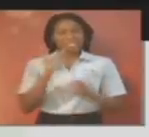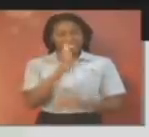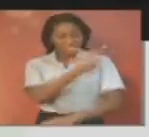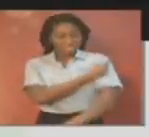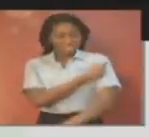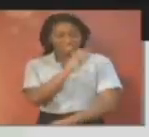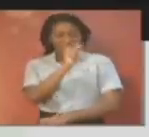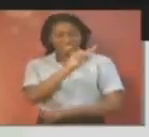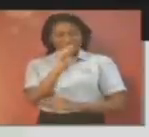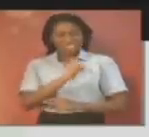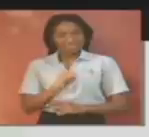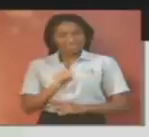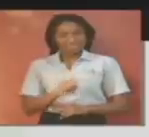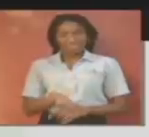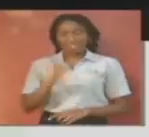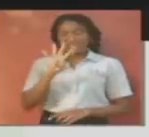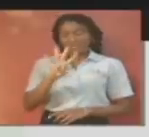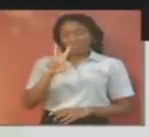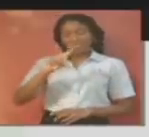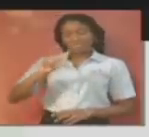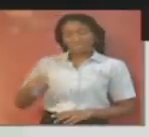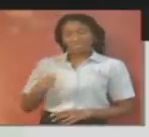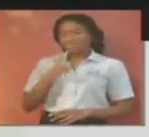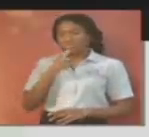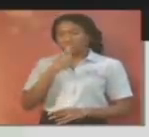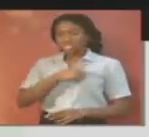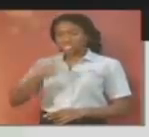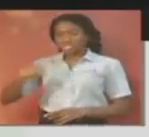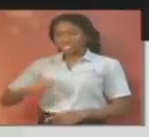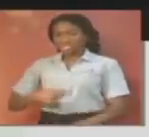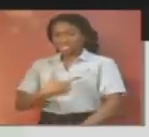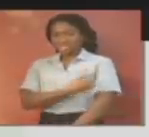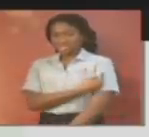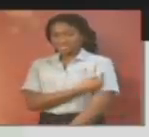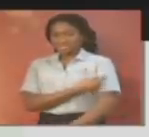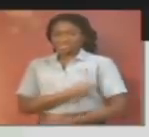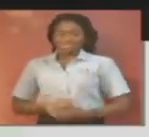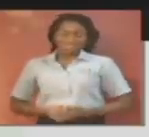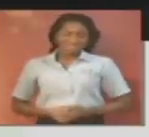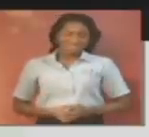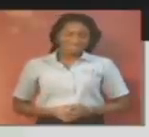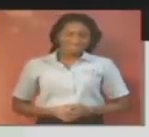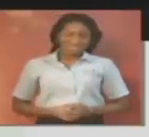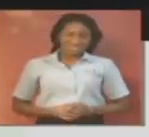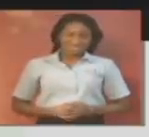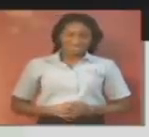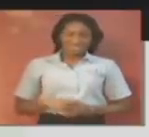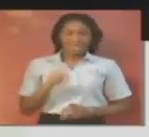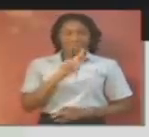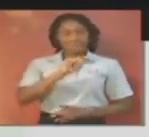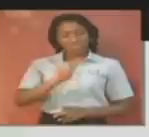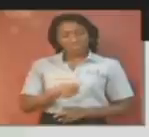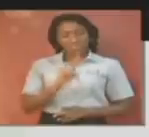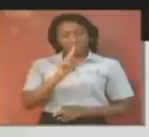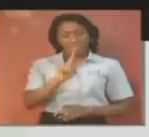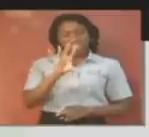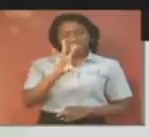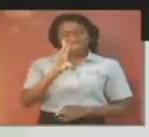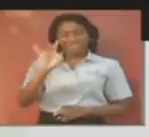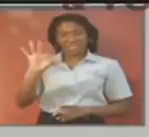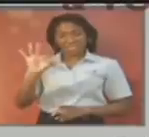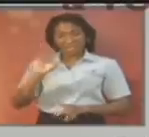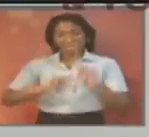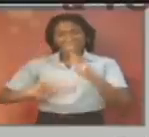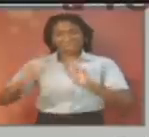and 43,489 Sinopharm. Persons receiving their full doses, 1,179.